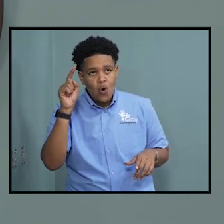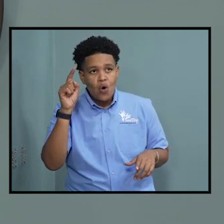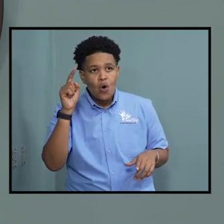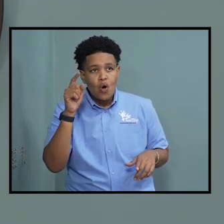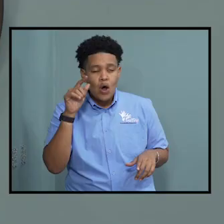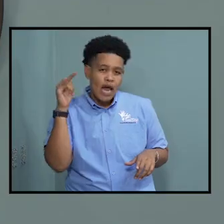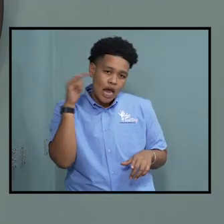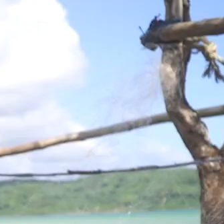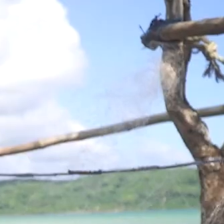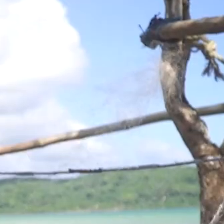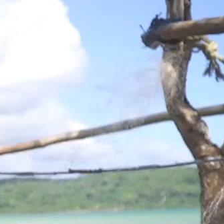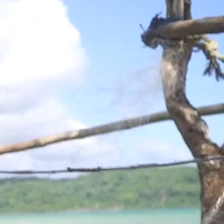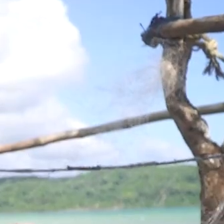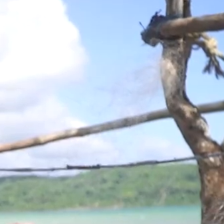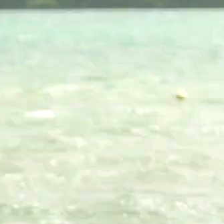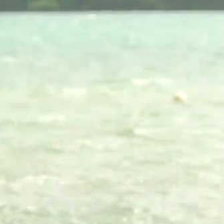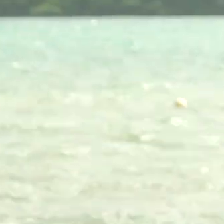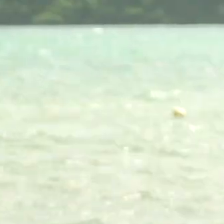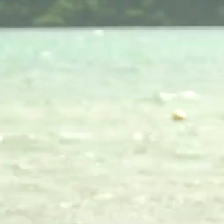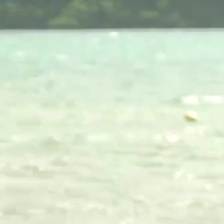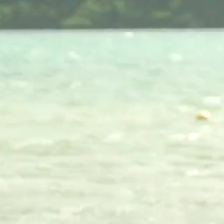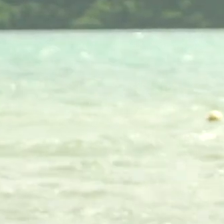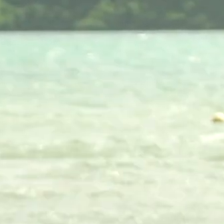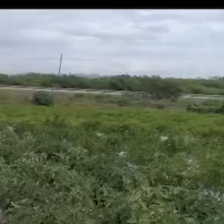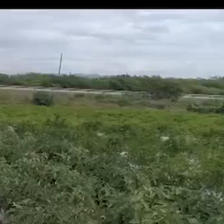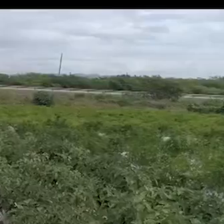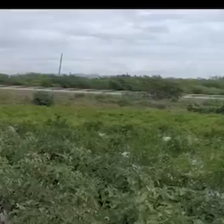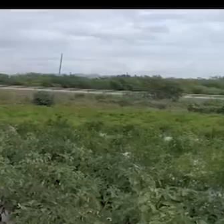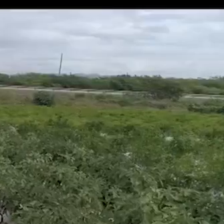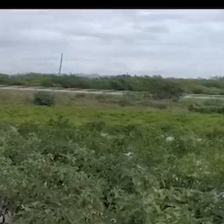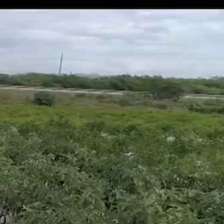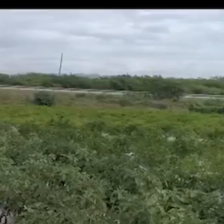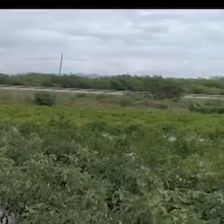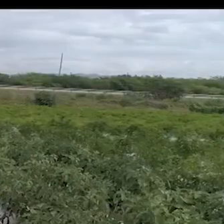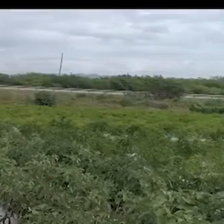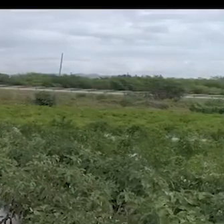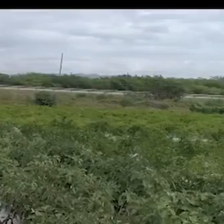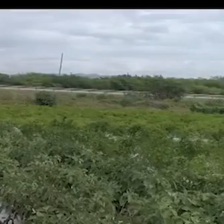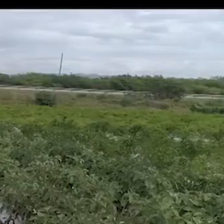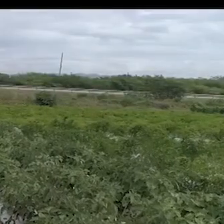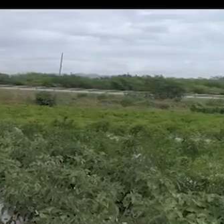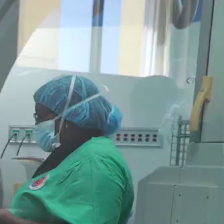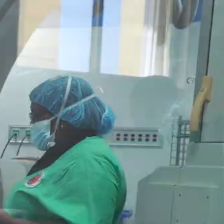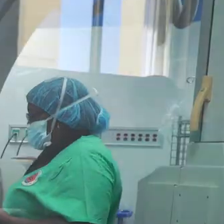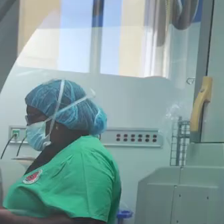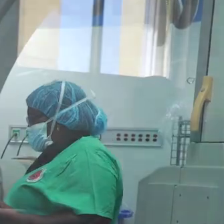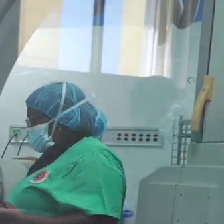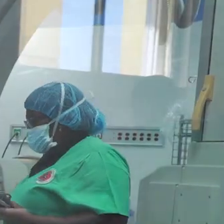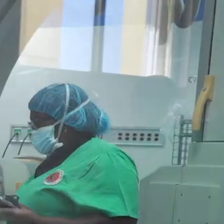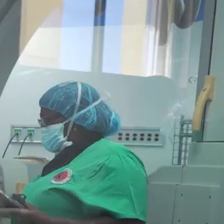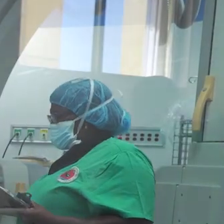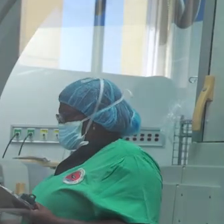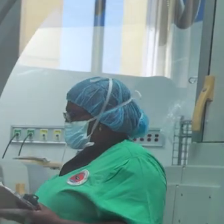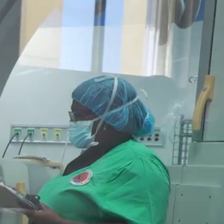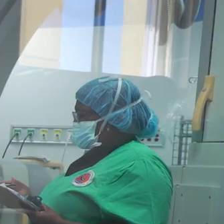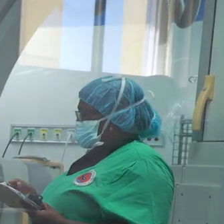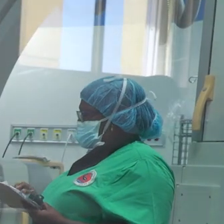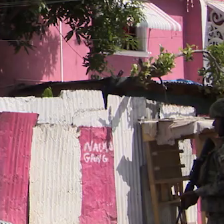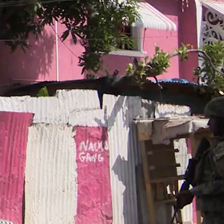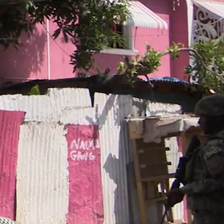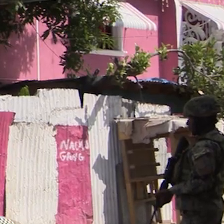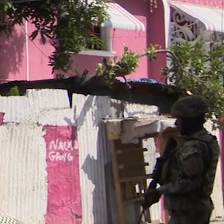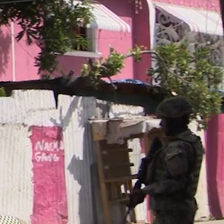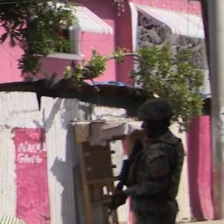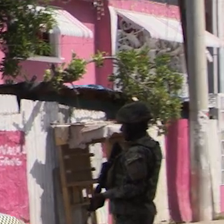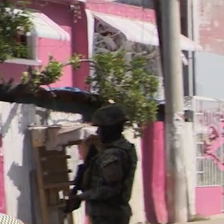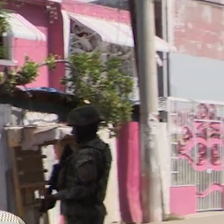from the airport. Fisherfolk and farmers will be allowed movement, while essential workers, which include the media, are reminded to have their